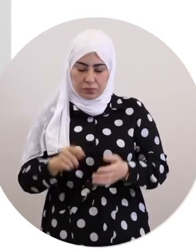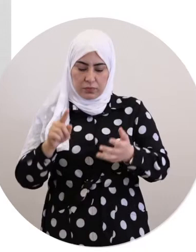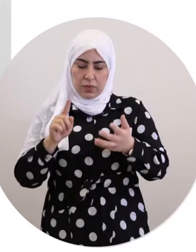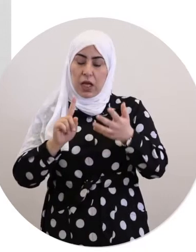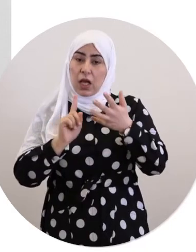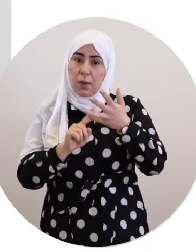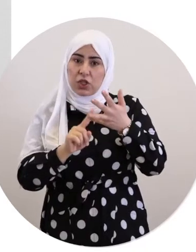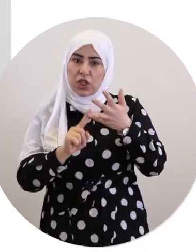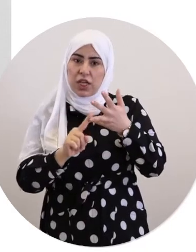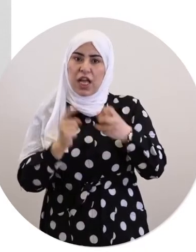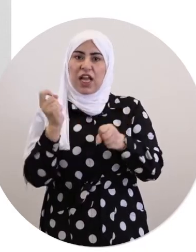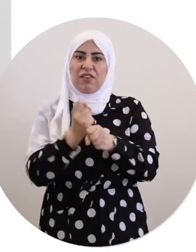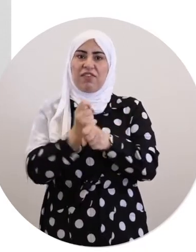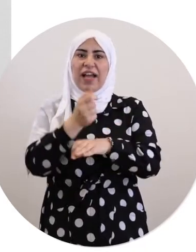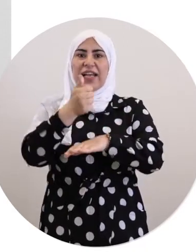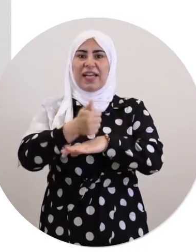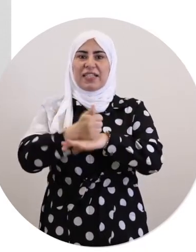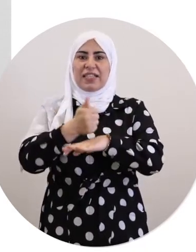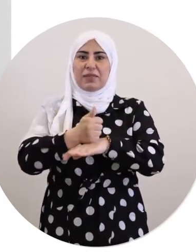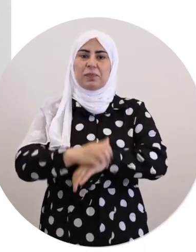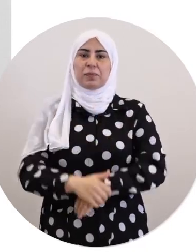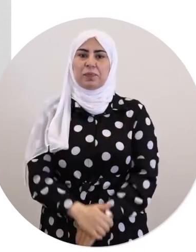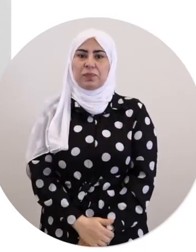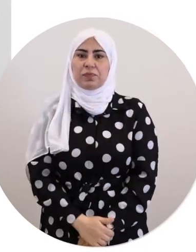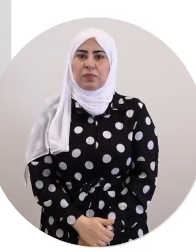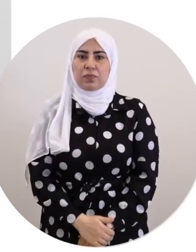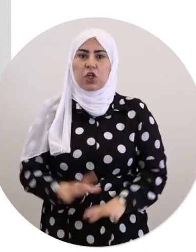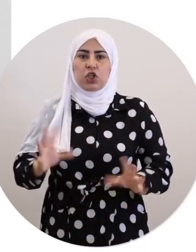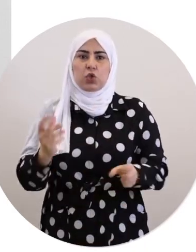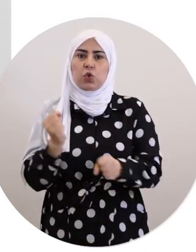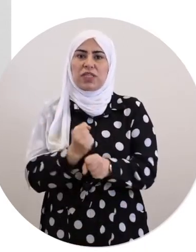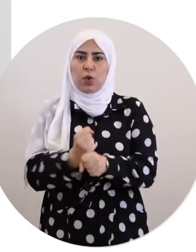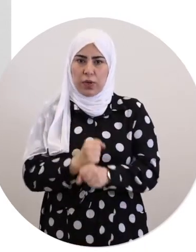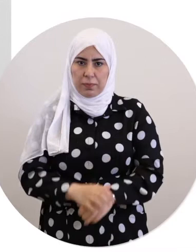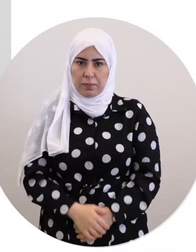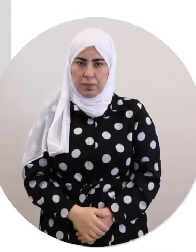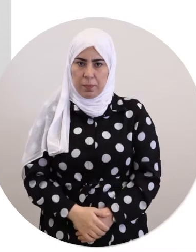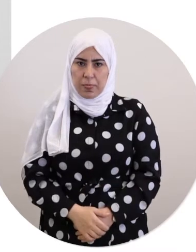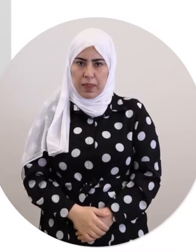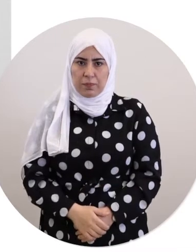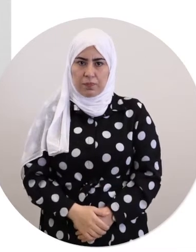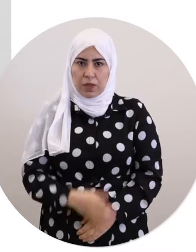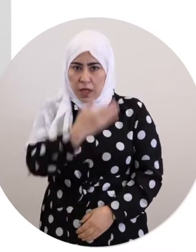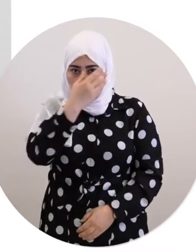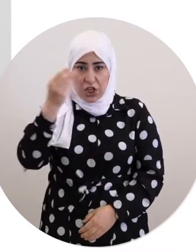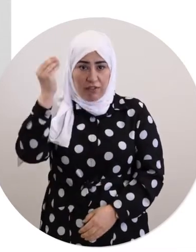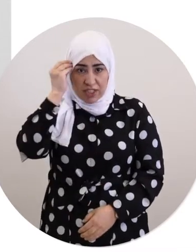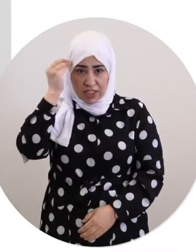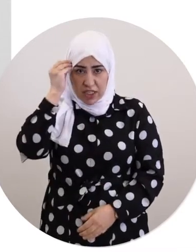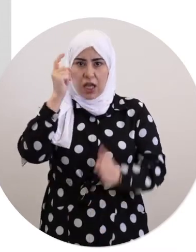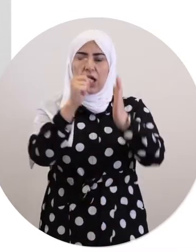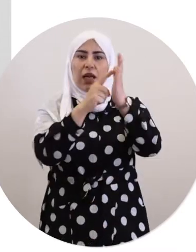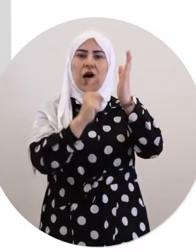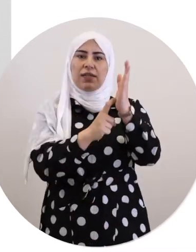words in an inverted sentence. So what do you have to do? What do you think? All you have to do to invert